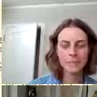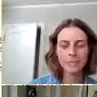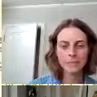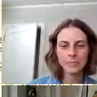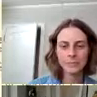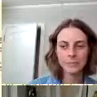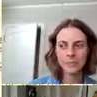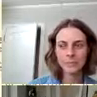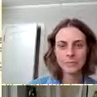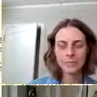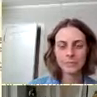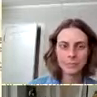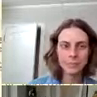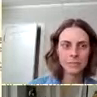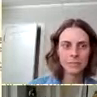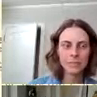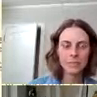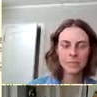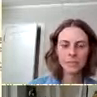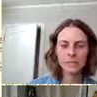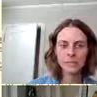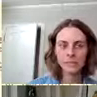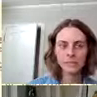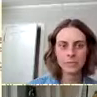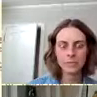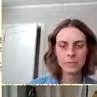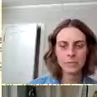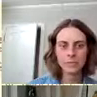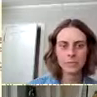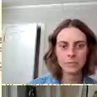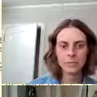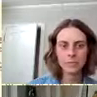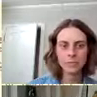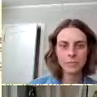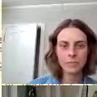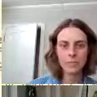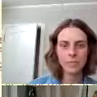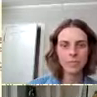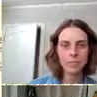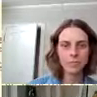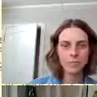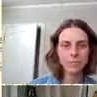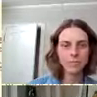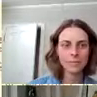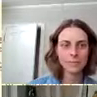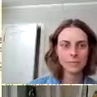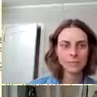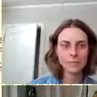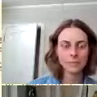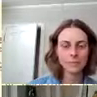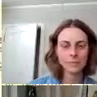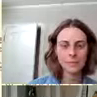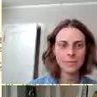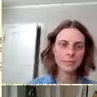the pleasure of making my first visit here just a little over a month ago. It is really hard for me to put into words